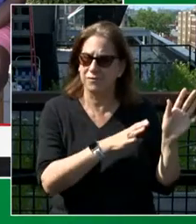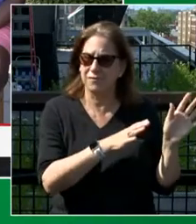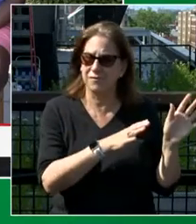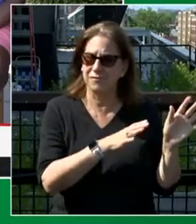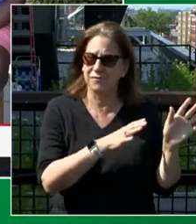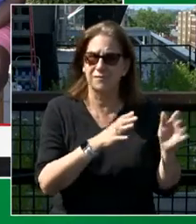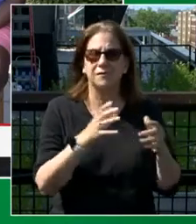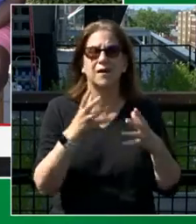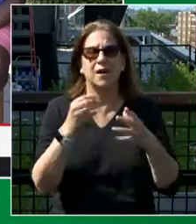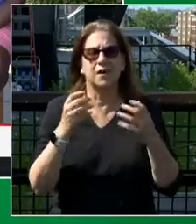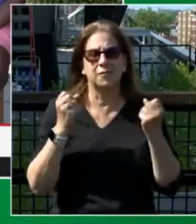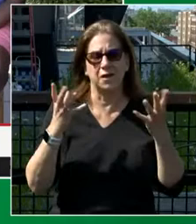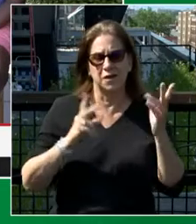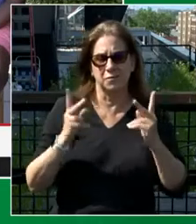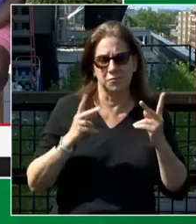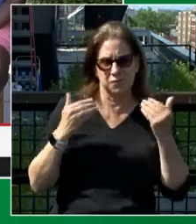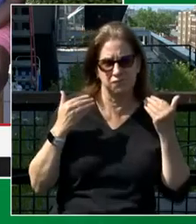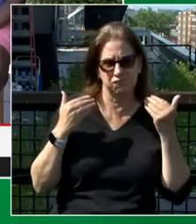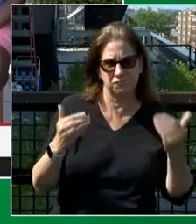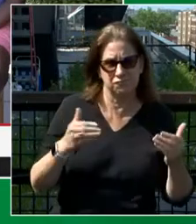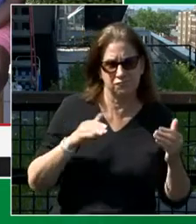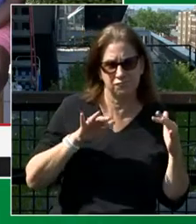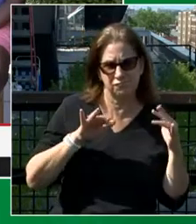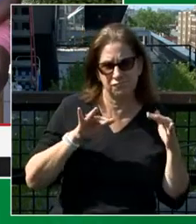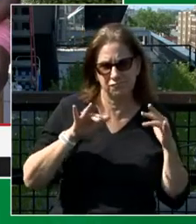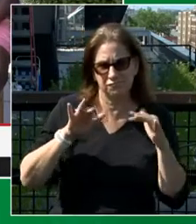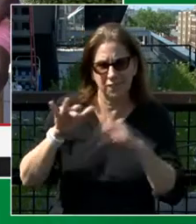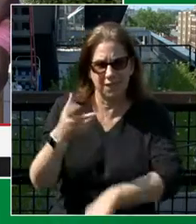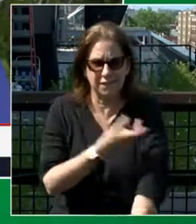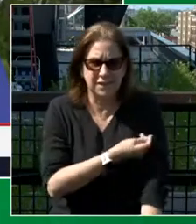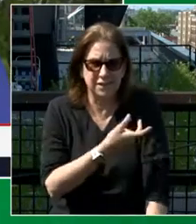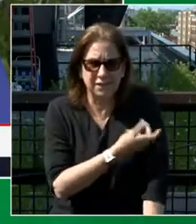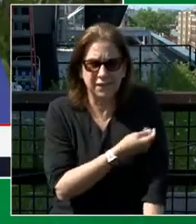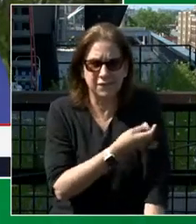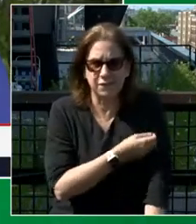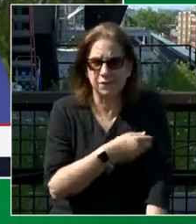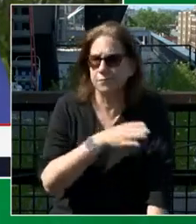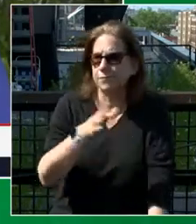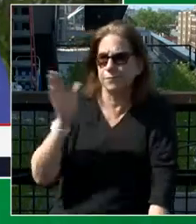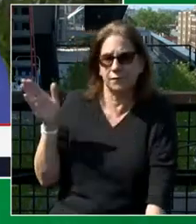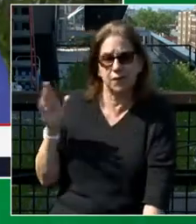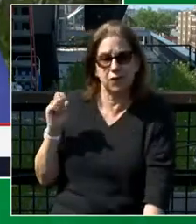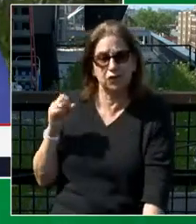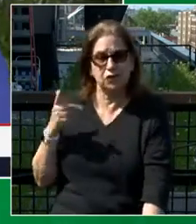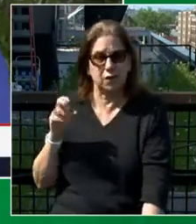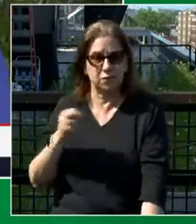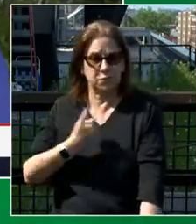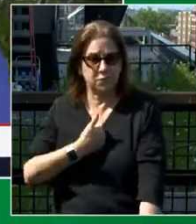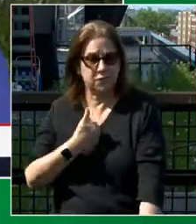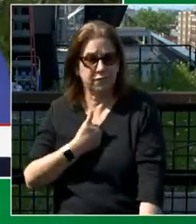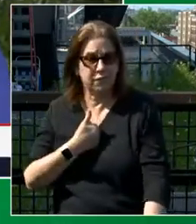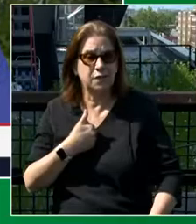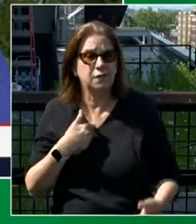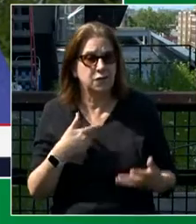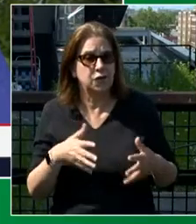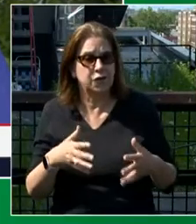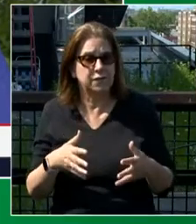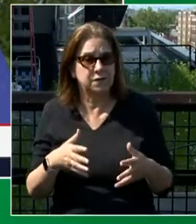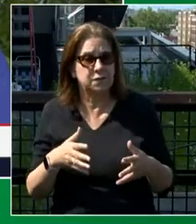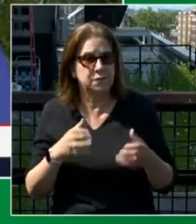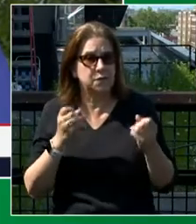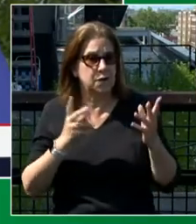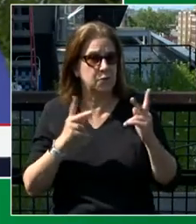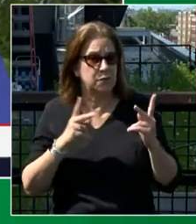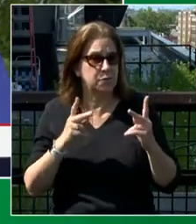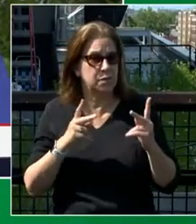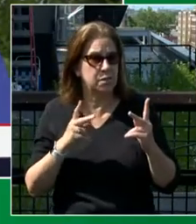going? I really approached that with a lot of anxiety. I thought that we were going to have a lot of resistance.